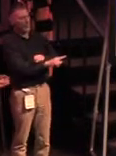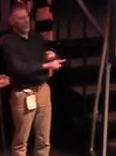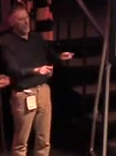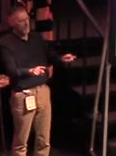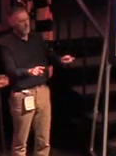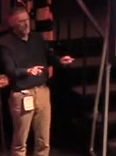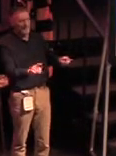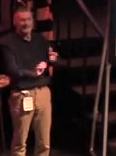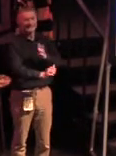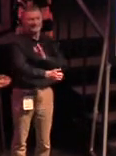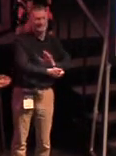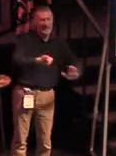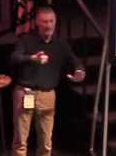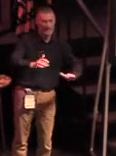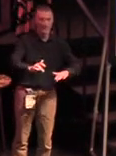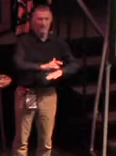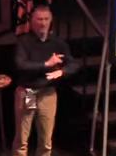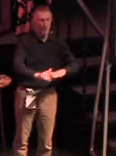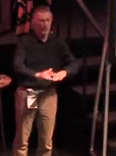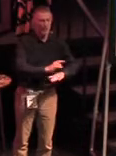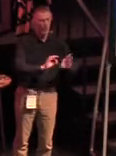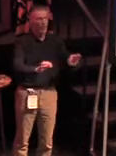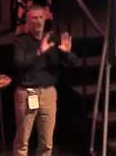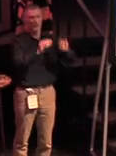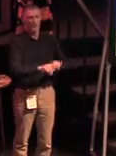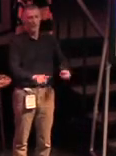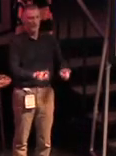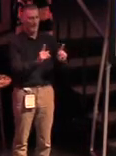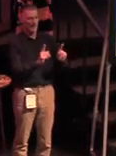being talented performers, and that's it.